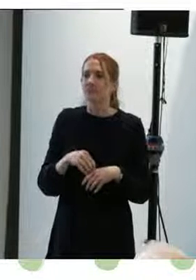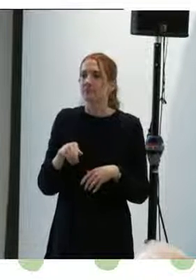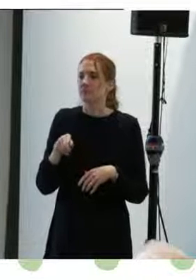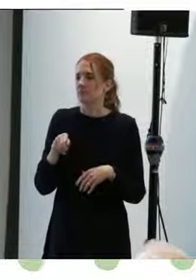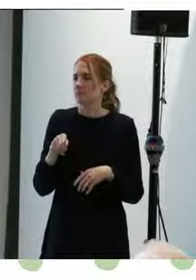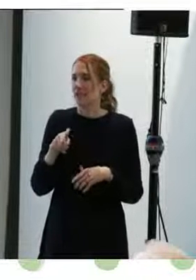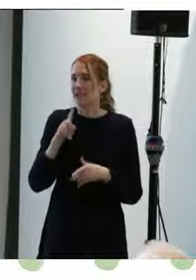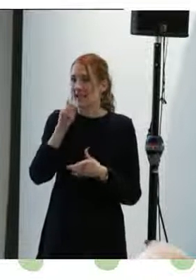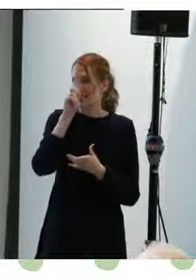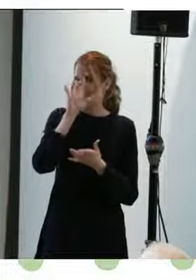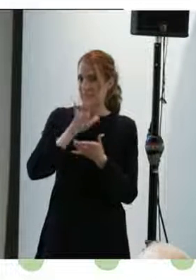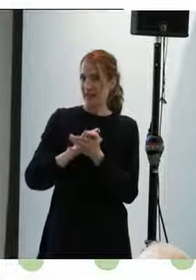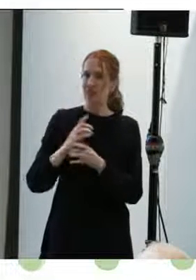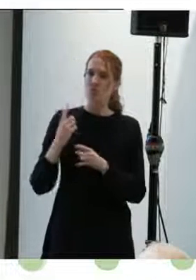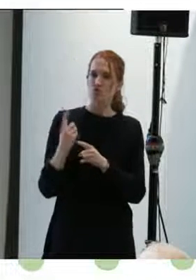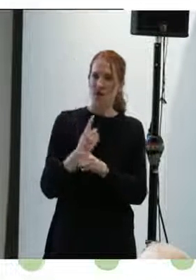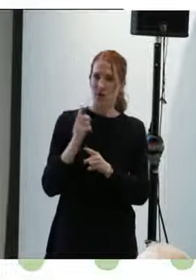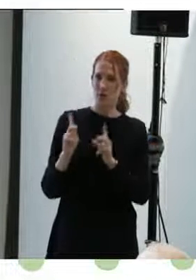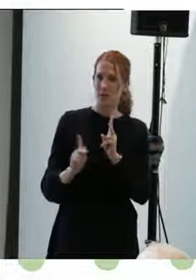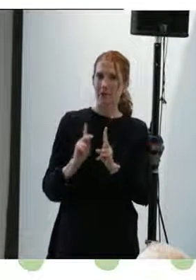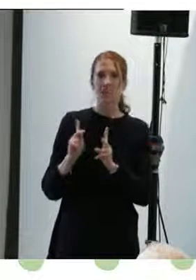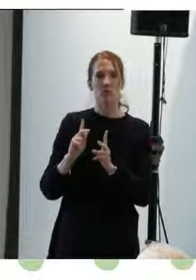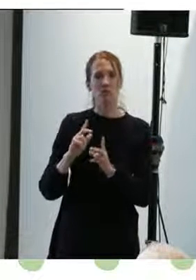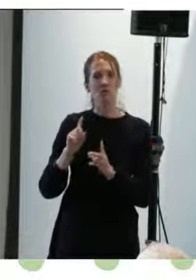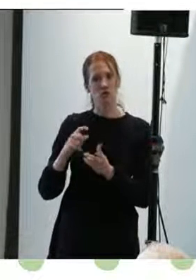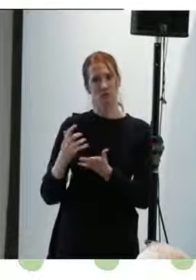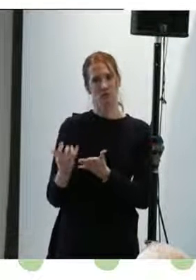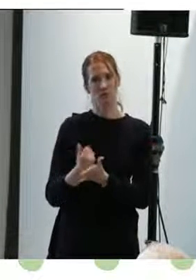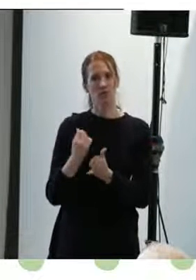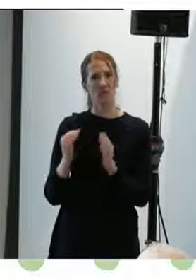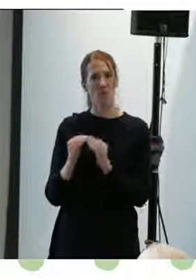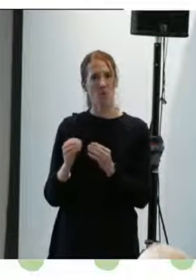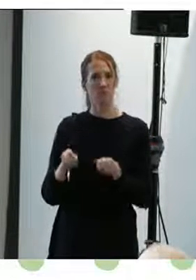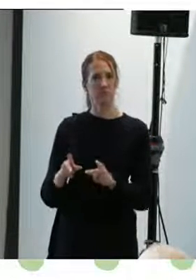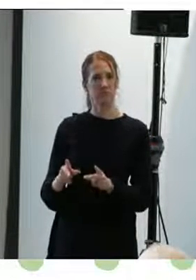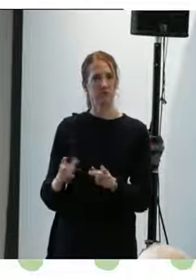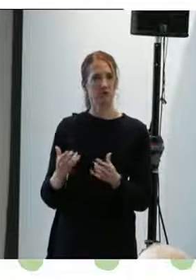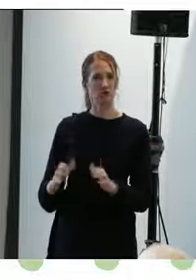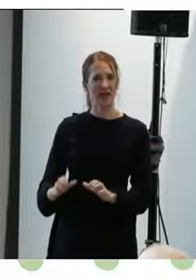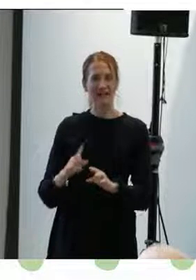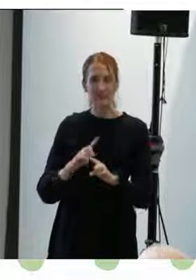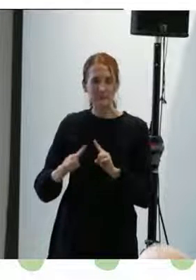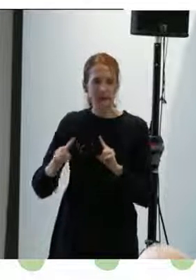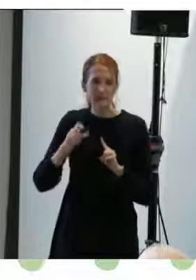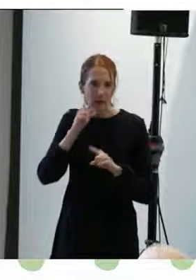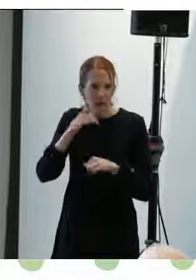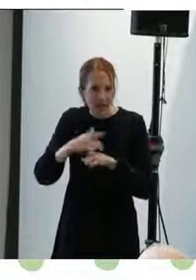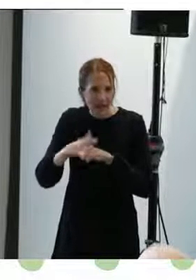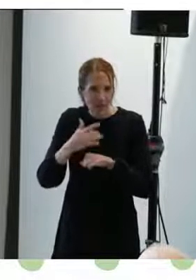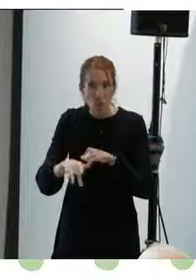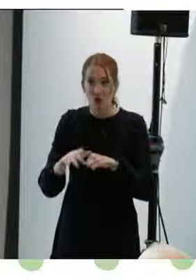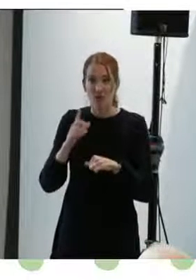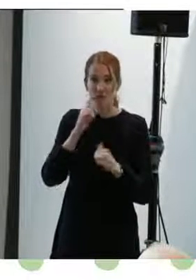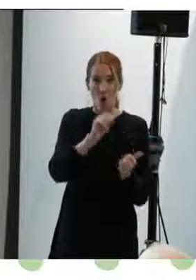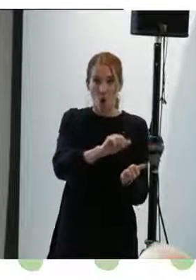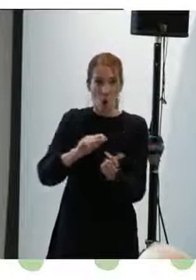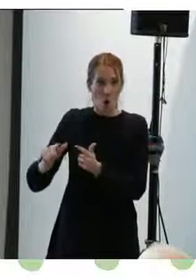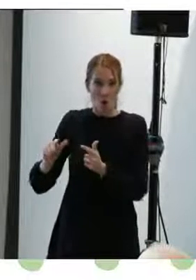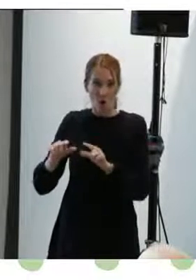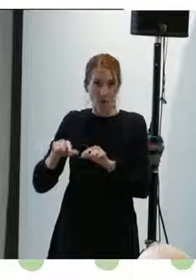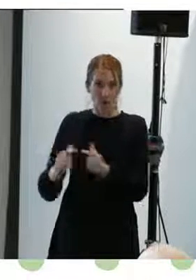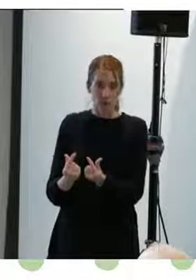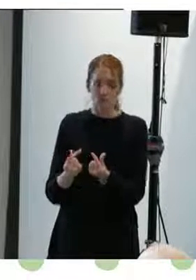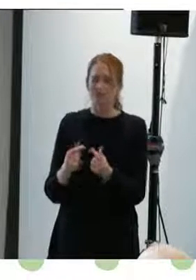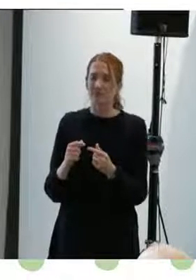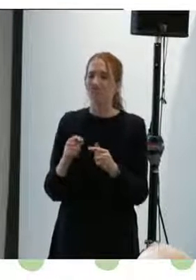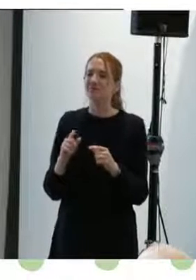like everyday people did deserve more of a chance, but were not getting it. And that really was across all of the social groups. But who